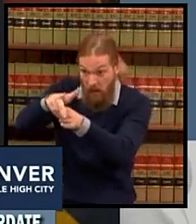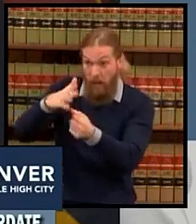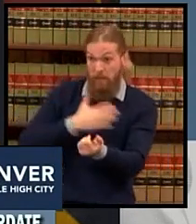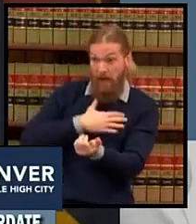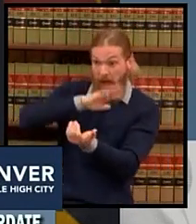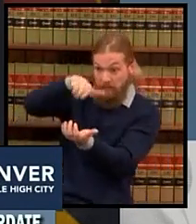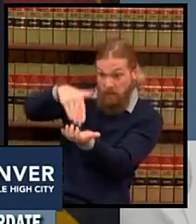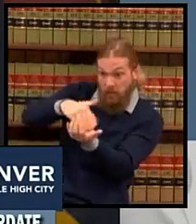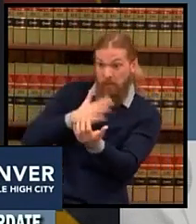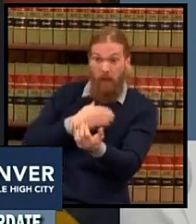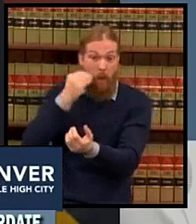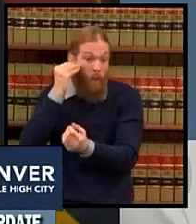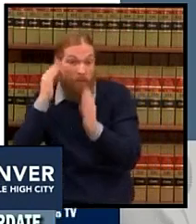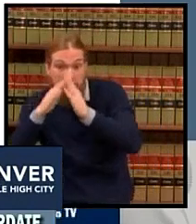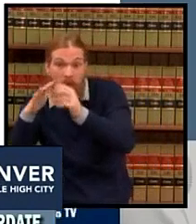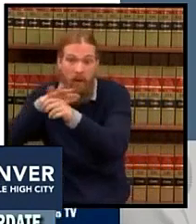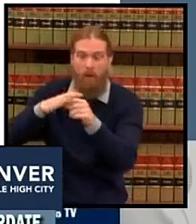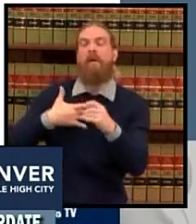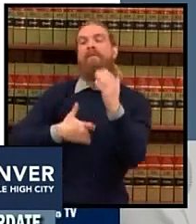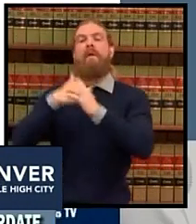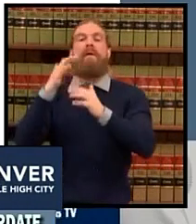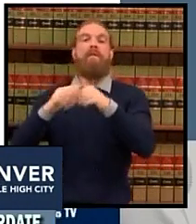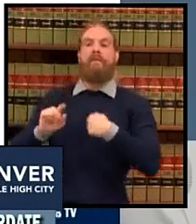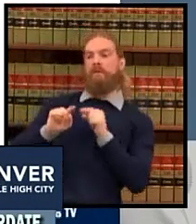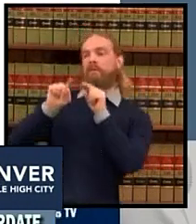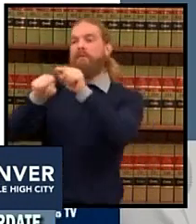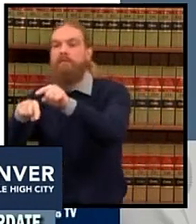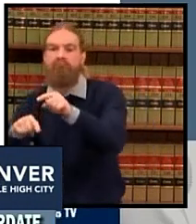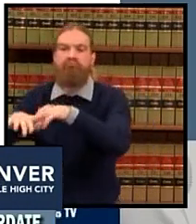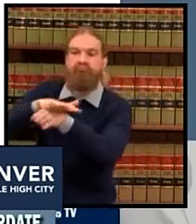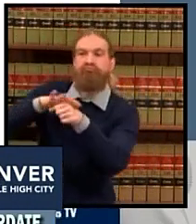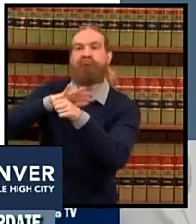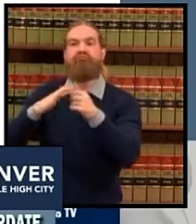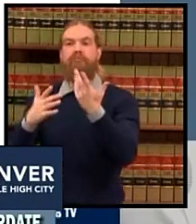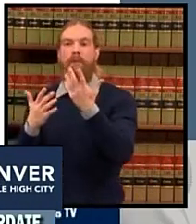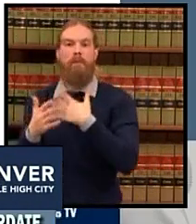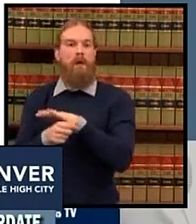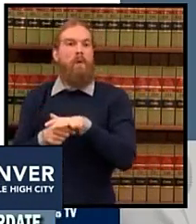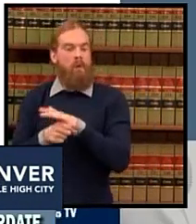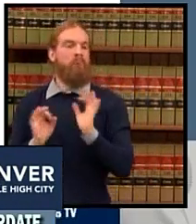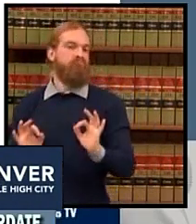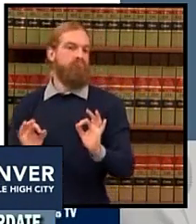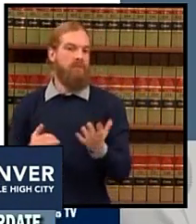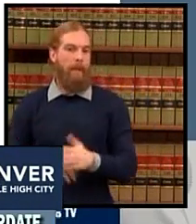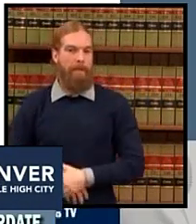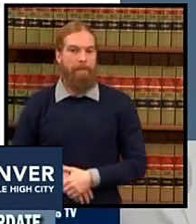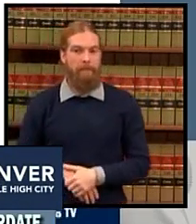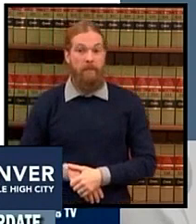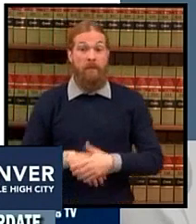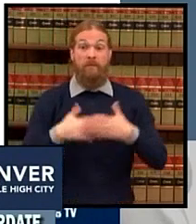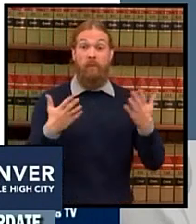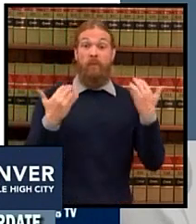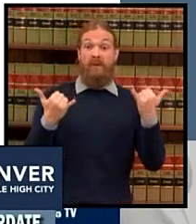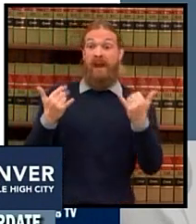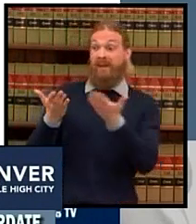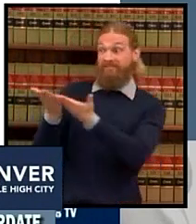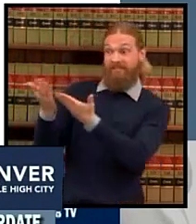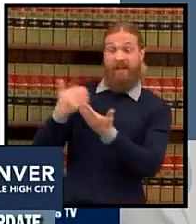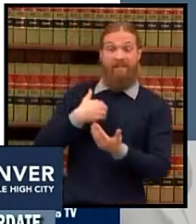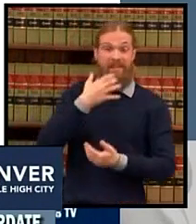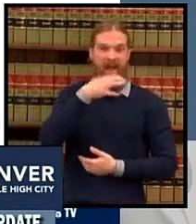please. A number of ways that people can stay updated. There's the hotline here if you want to call in and get the most current